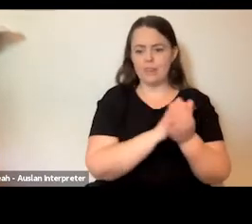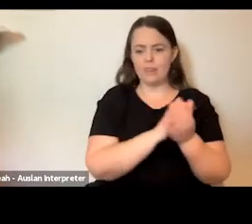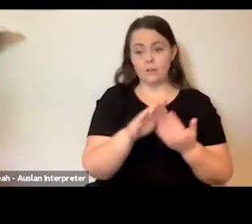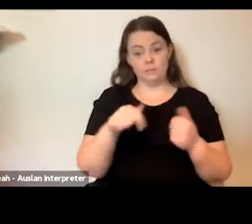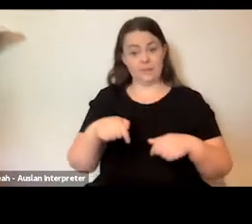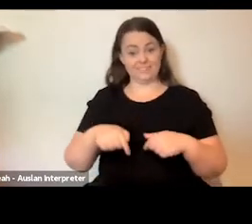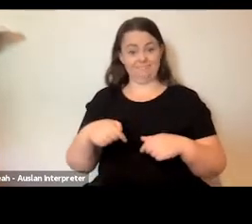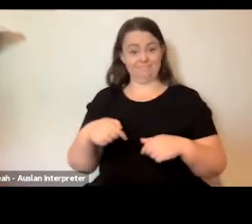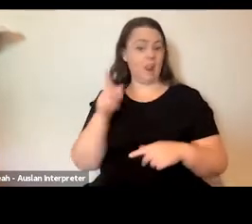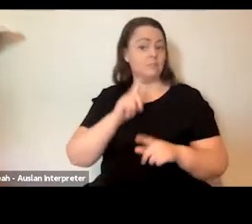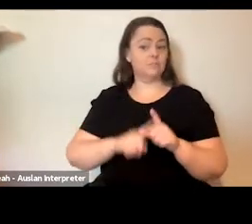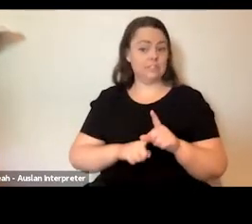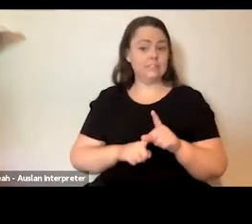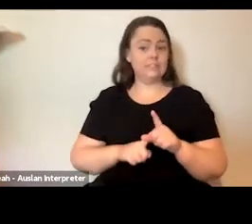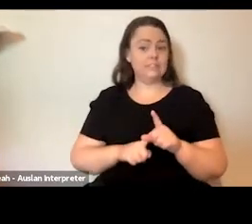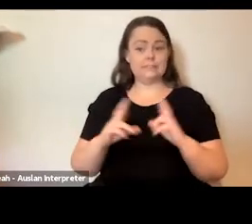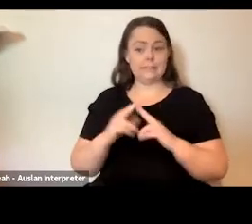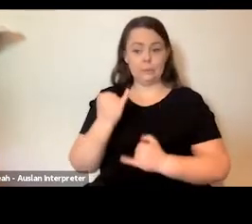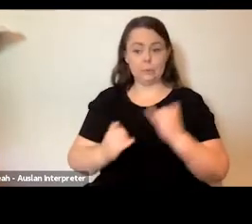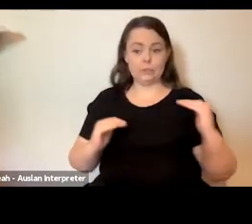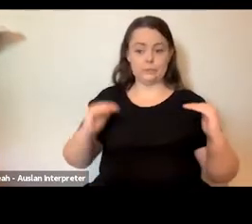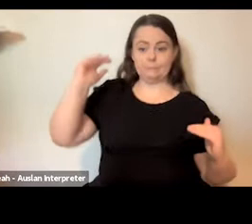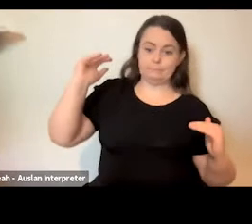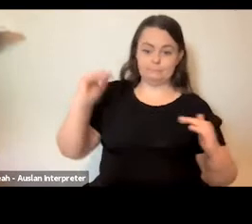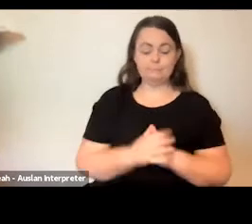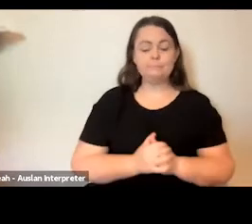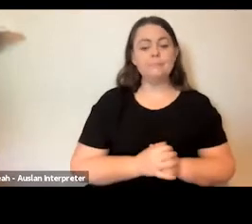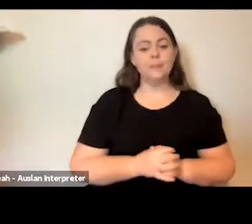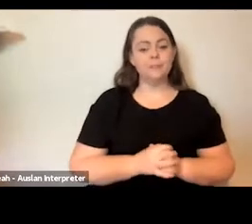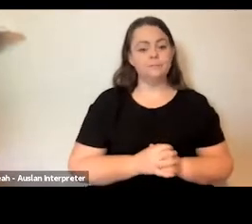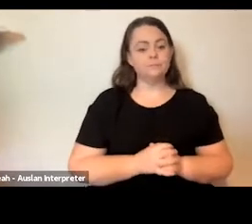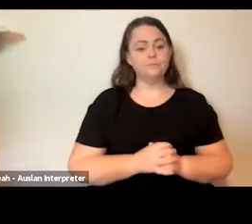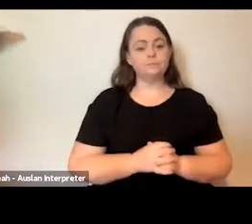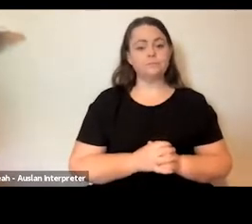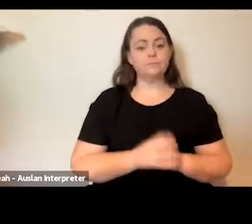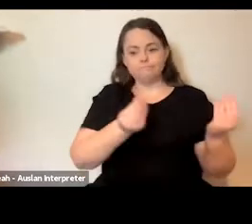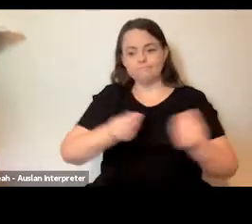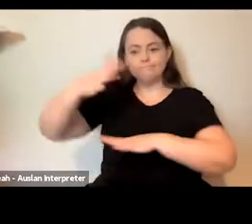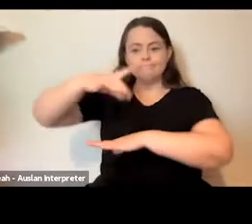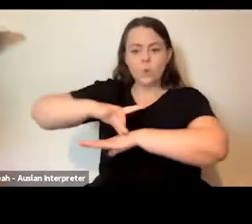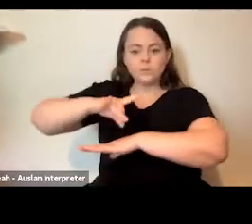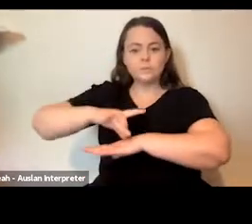the rate of hospitalizations for amphetamine and other stimulants has kind of been increasing over